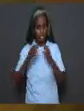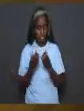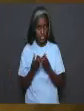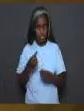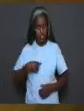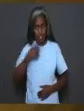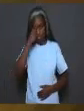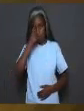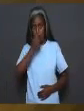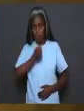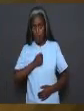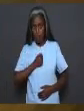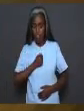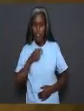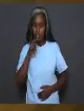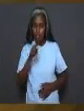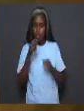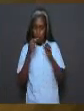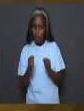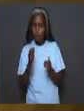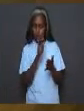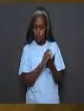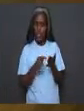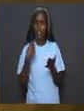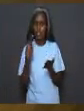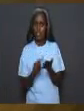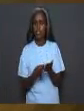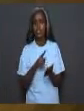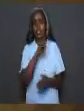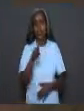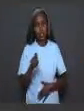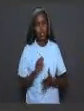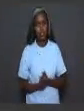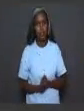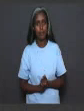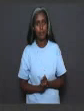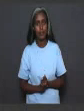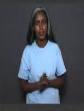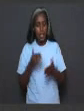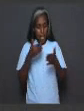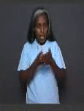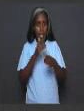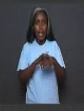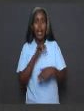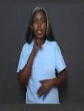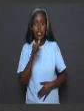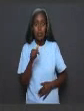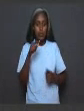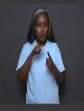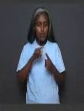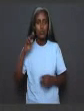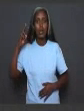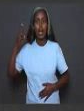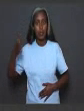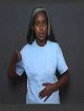am confident that you are able to write this equation. An asymptote to